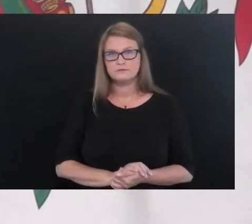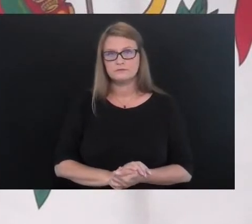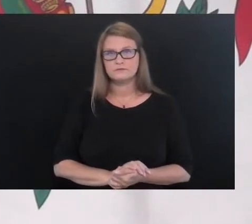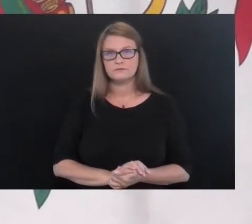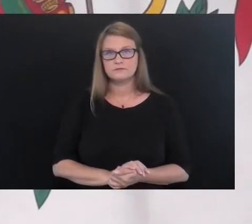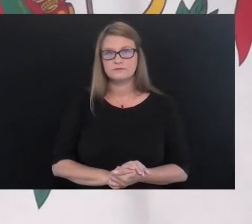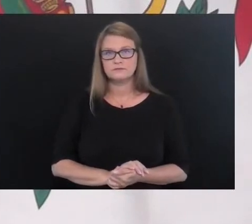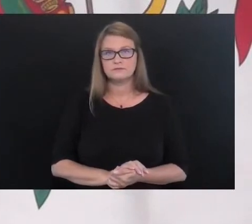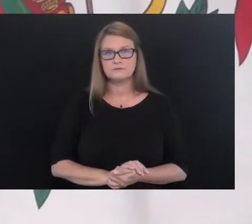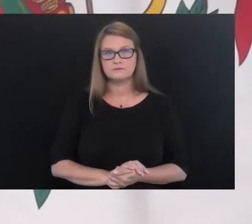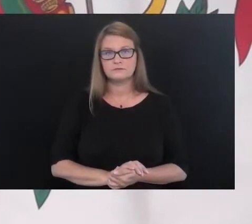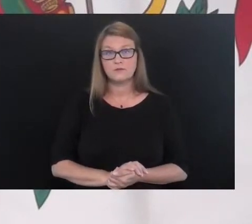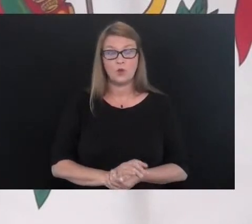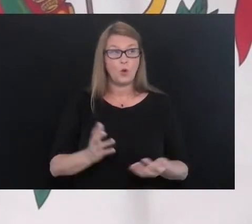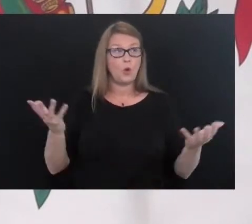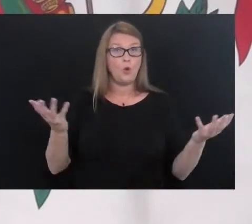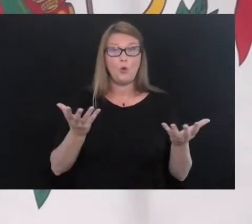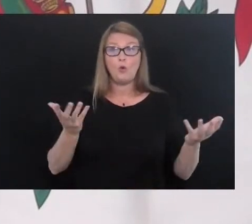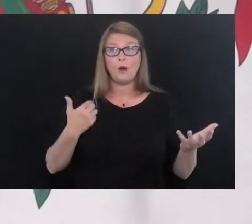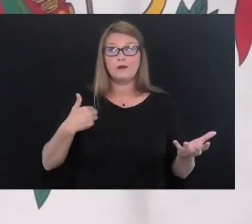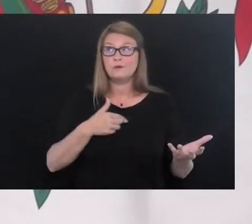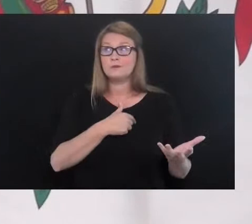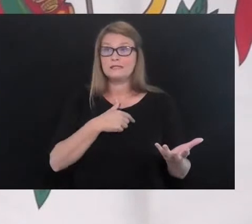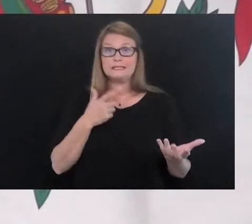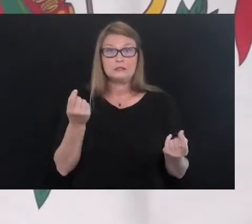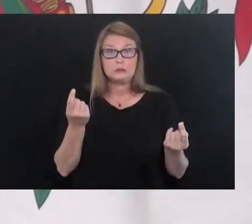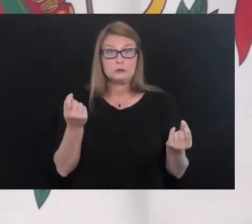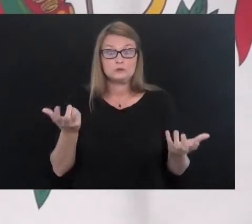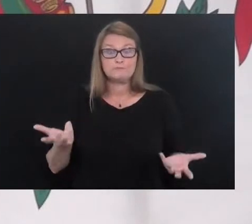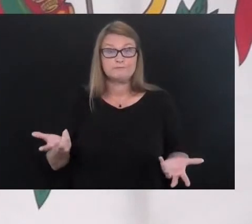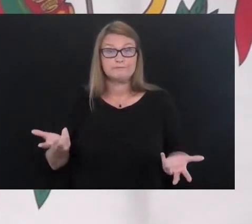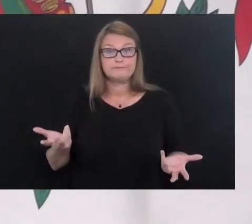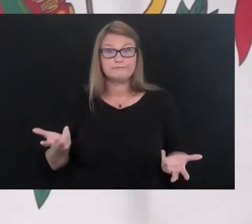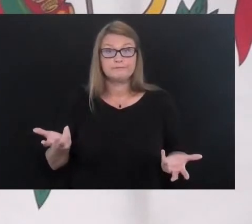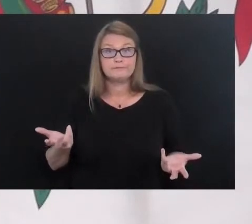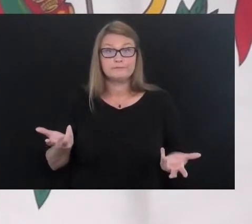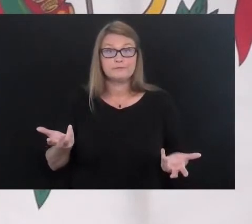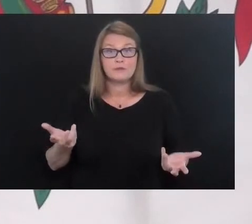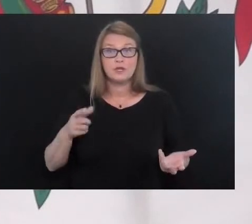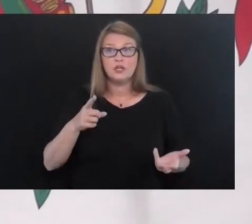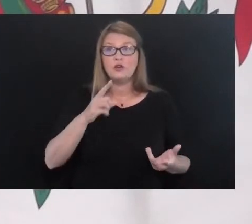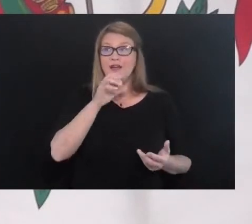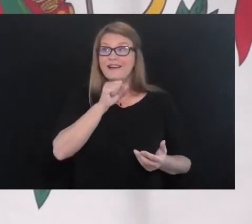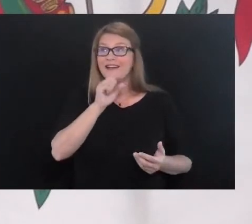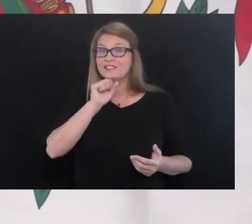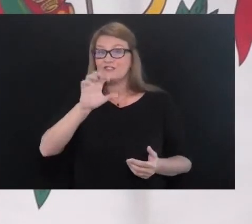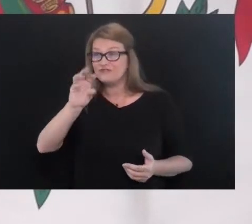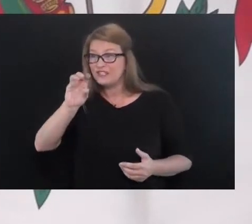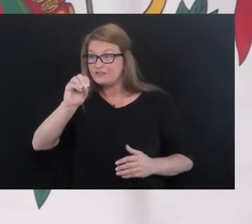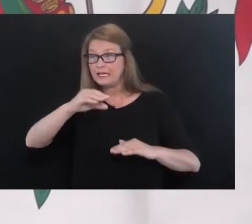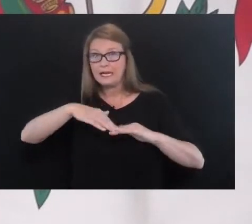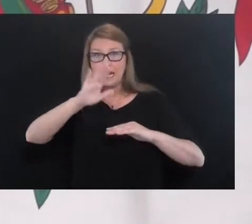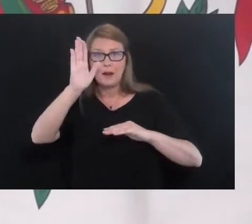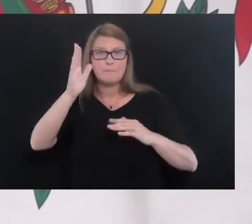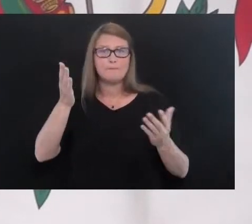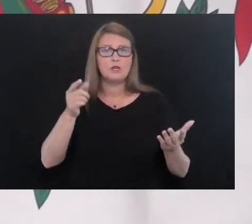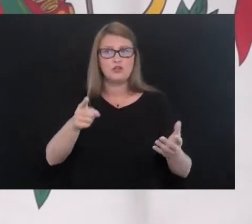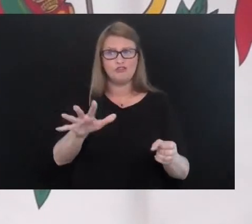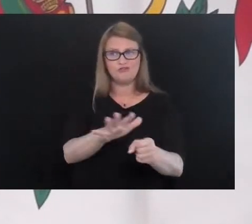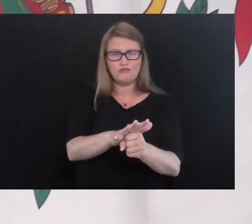I really don't know what you expect us to do. If you're above 50 years of age and you're fully